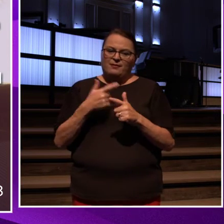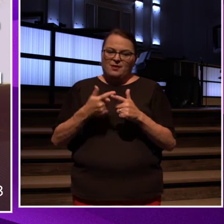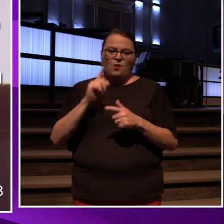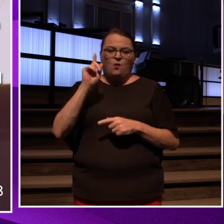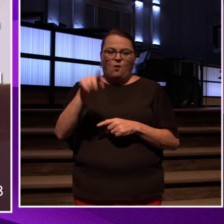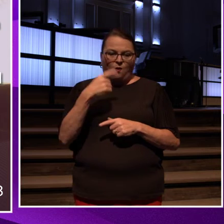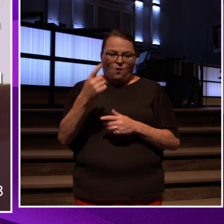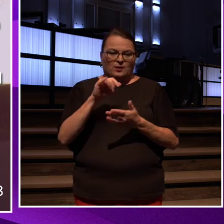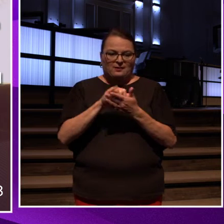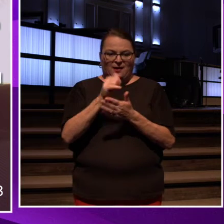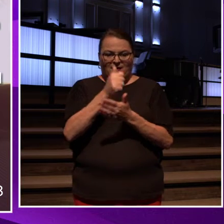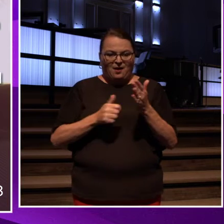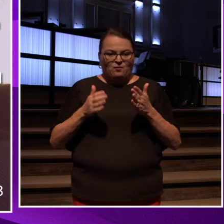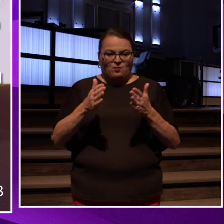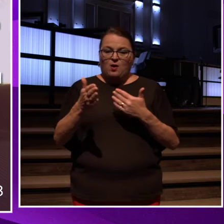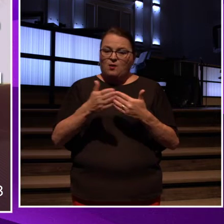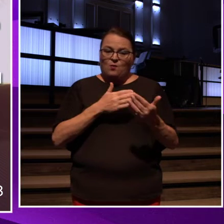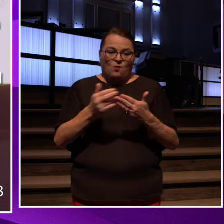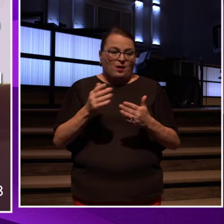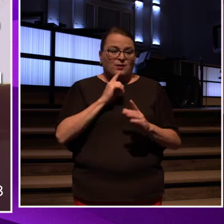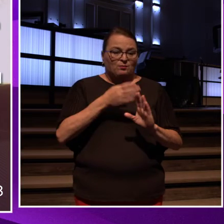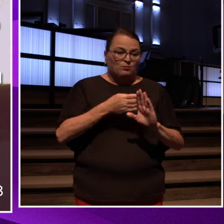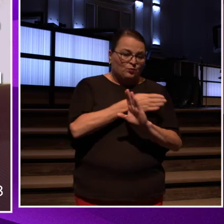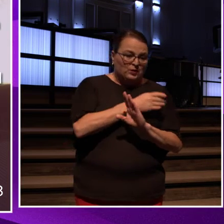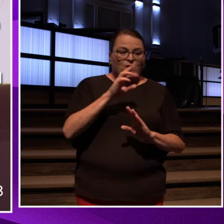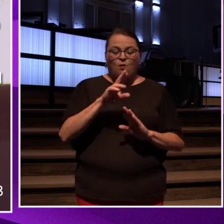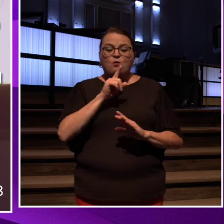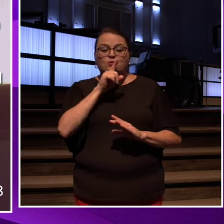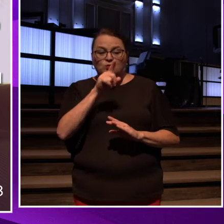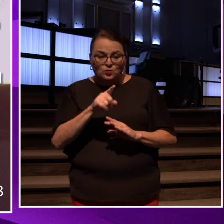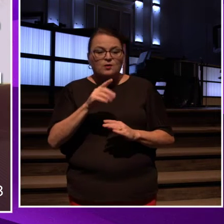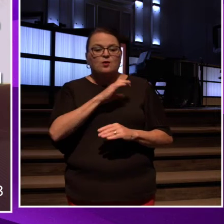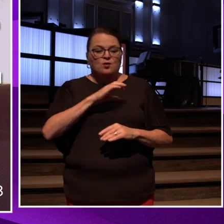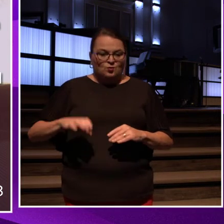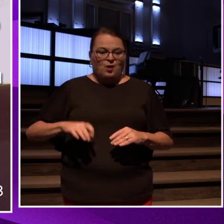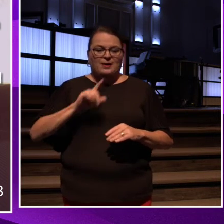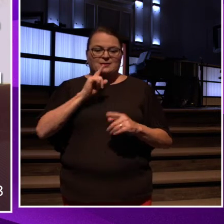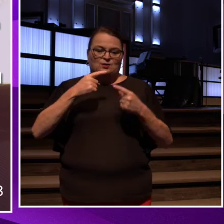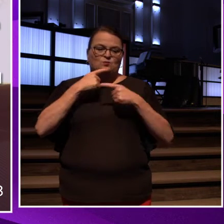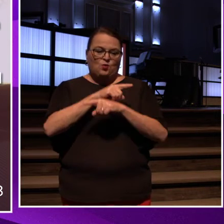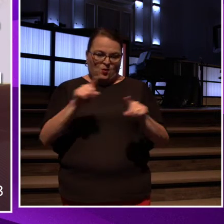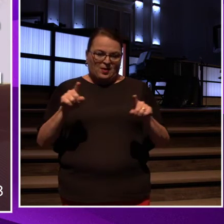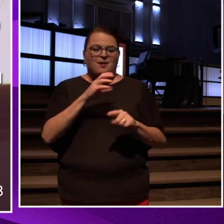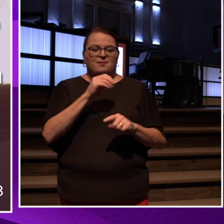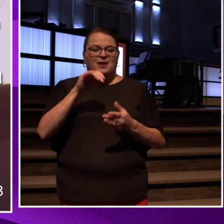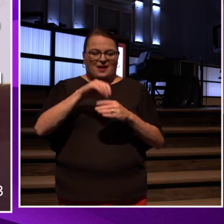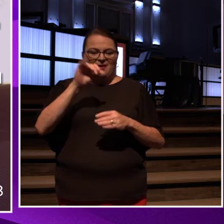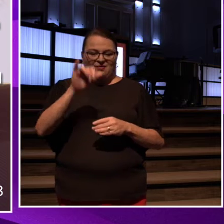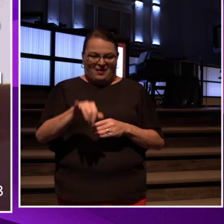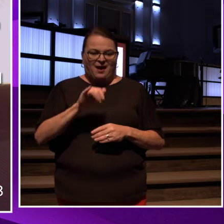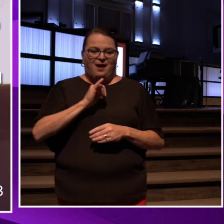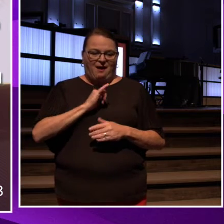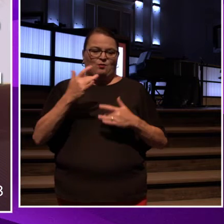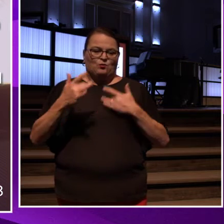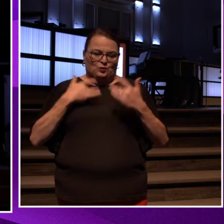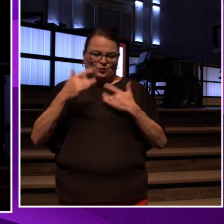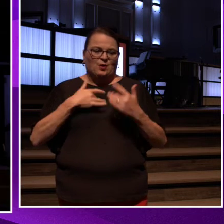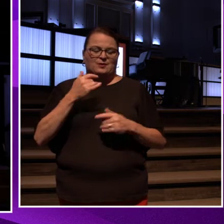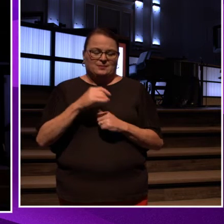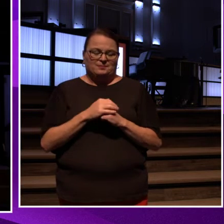way, whether in pretense or in truth, Christ is proclaimed, and in that I rejoice. Yes, I will rejoice. Let us